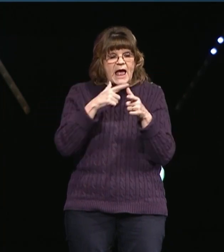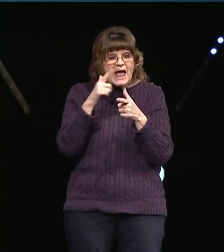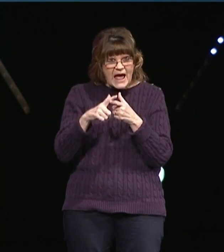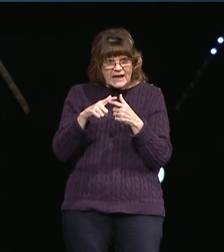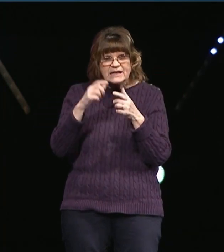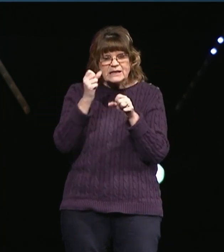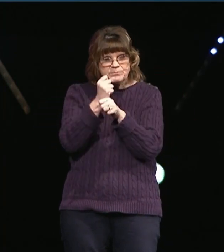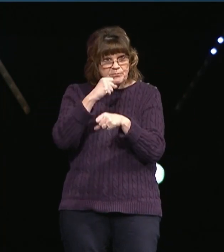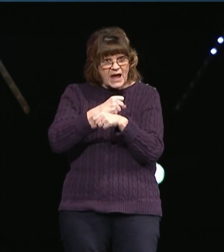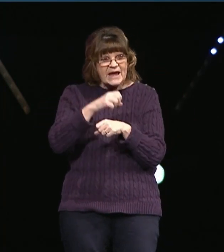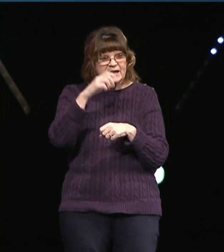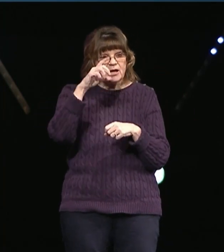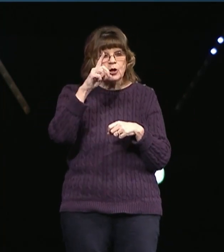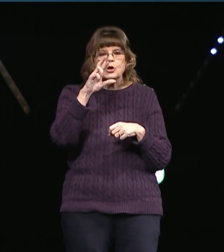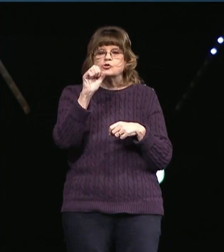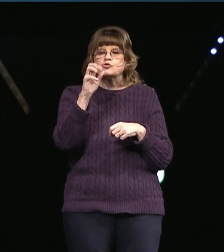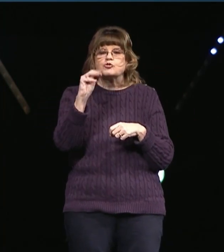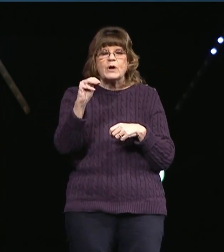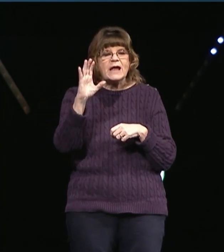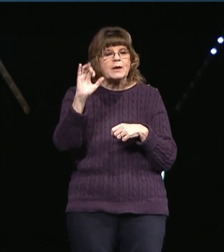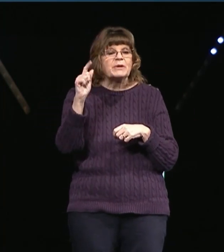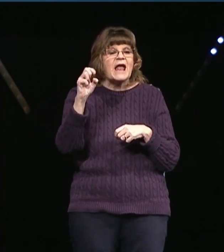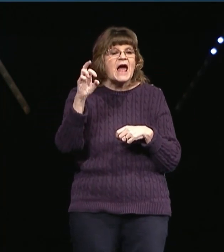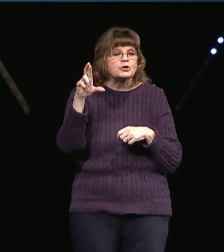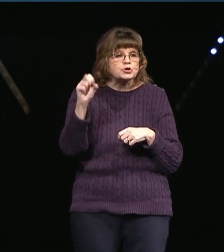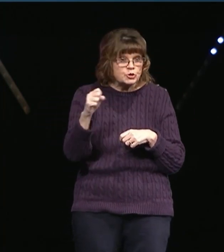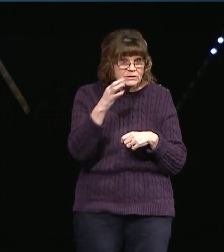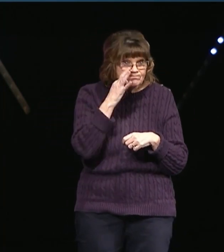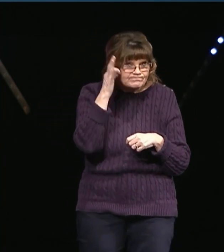sold buffalo droppings under glass to tourists.